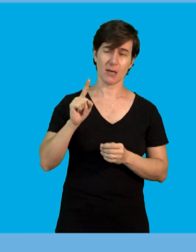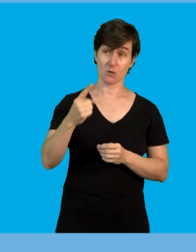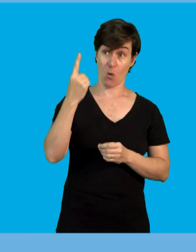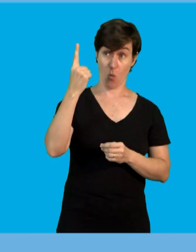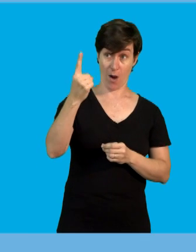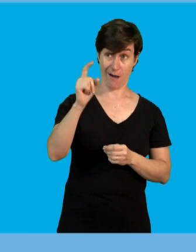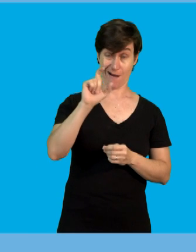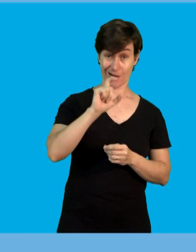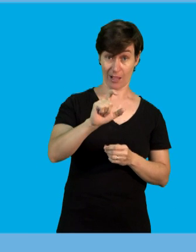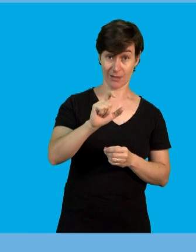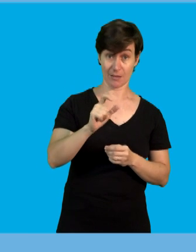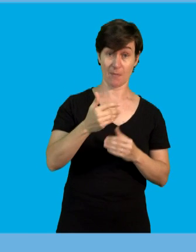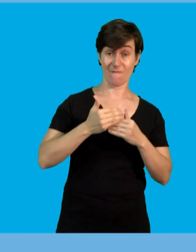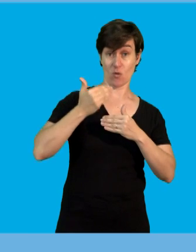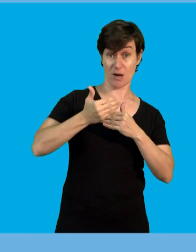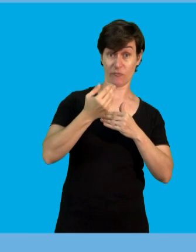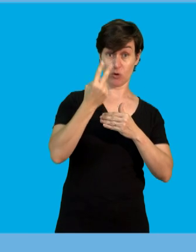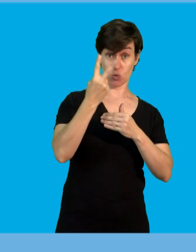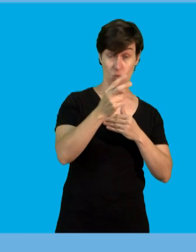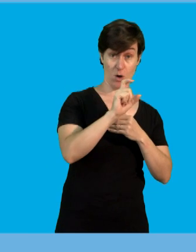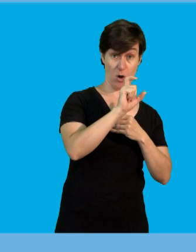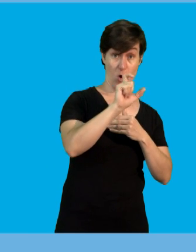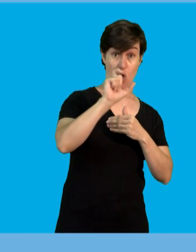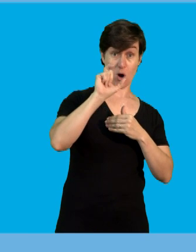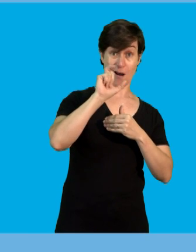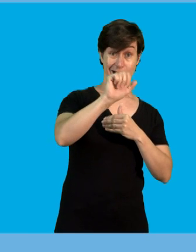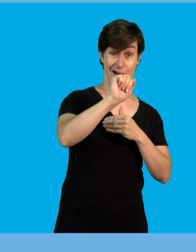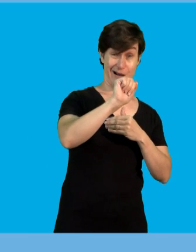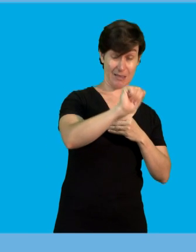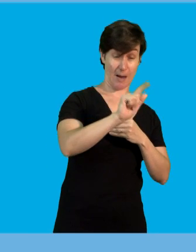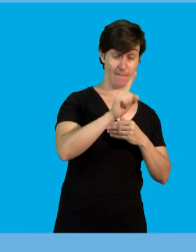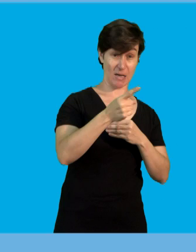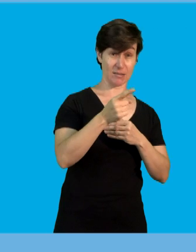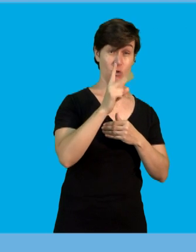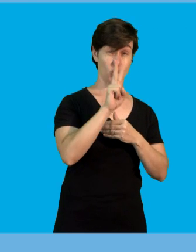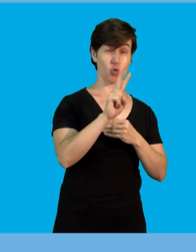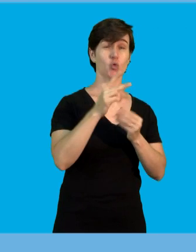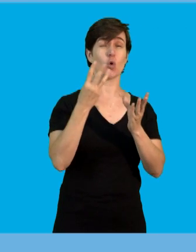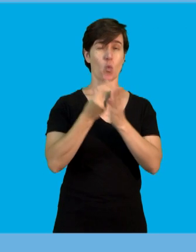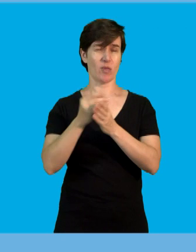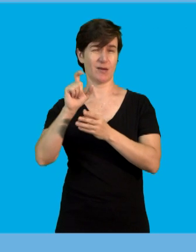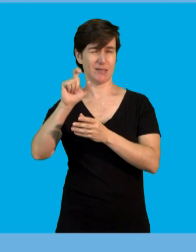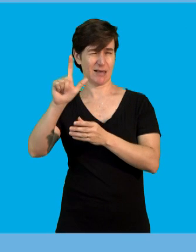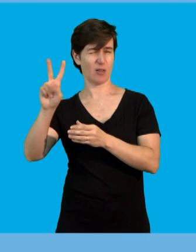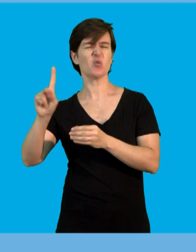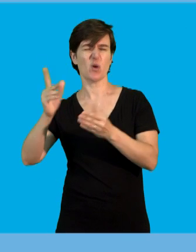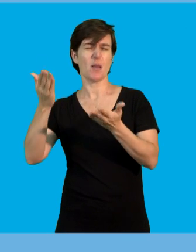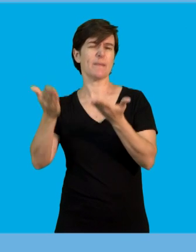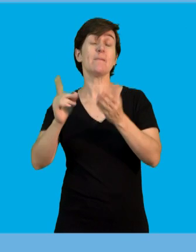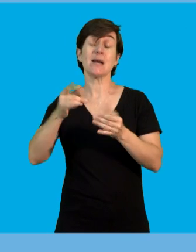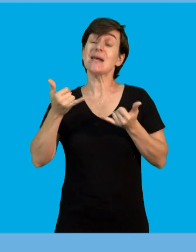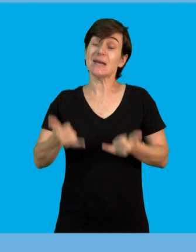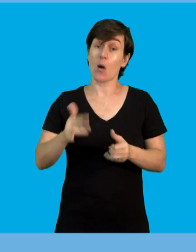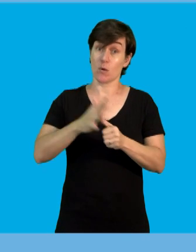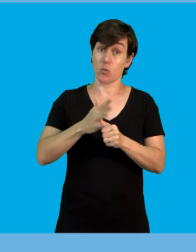1 atom of calcium for every 2 atoms of chlorine. So that ratio we're not sure of, but we know that the symbol needs to